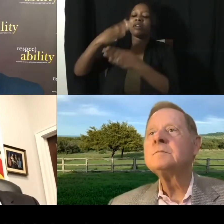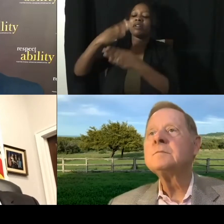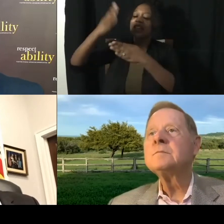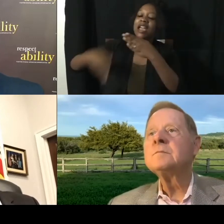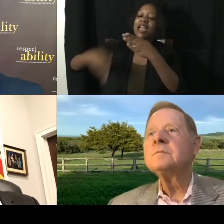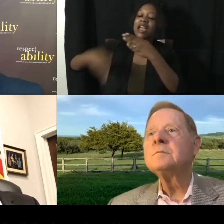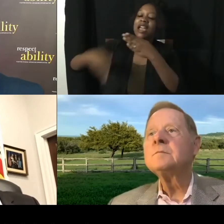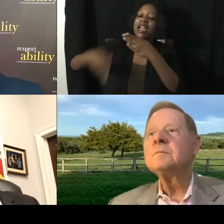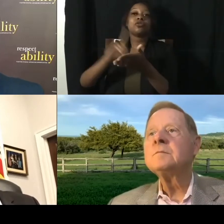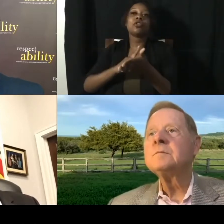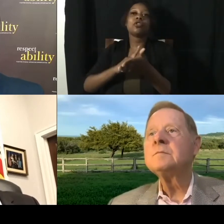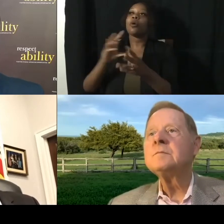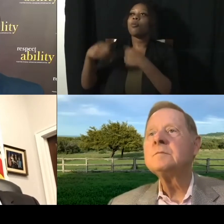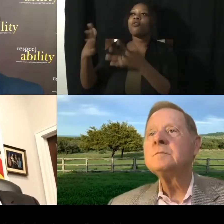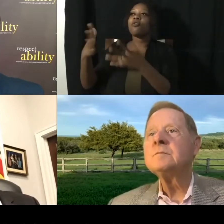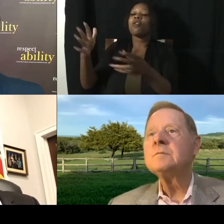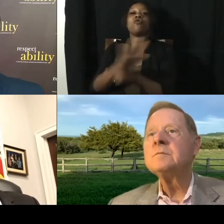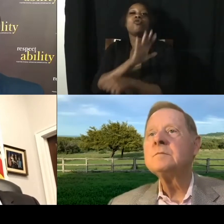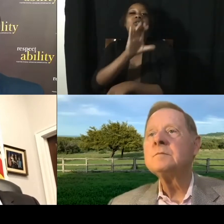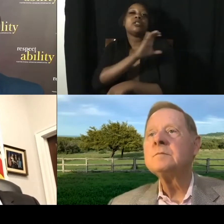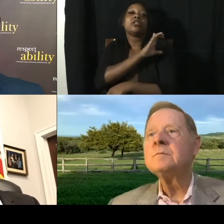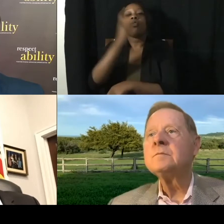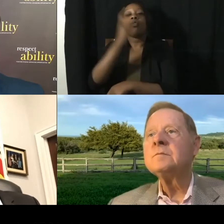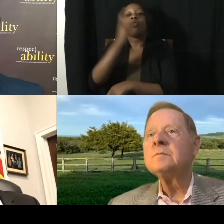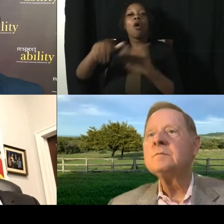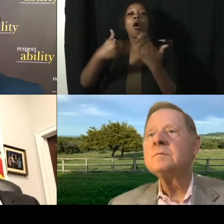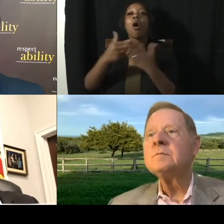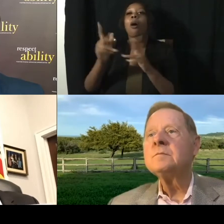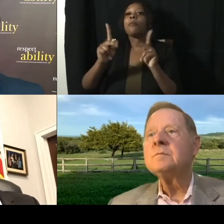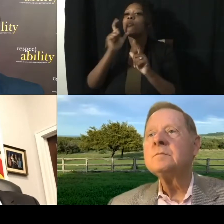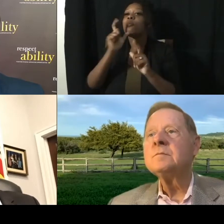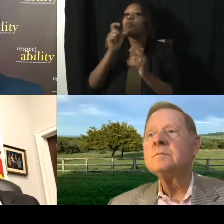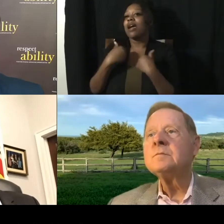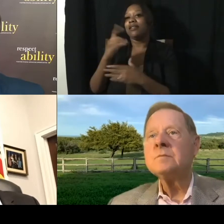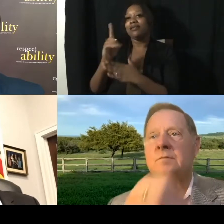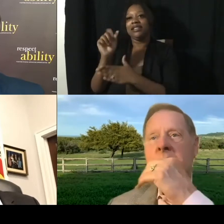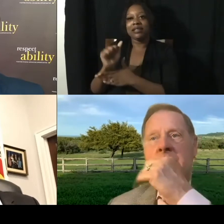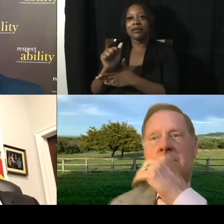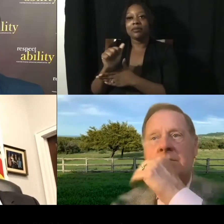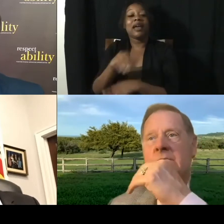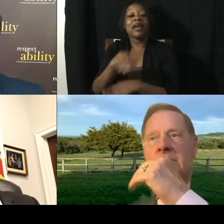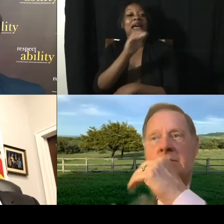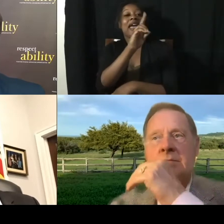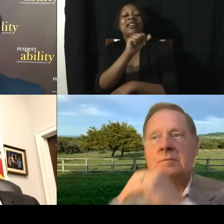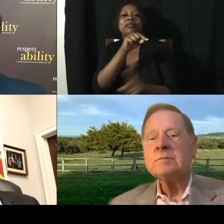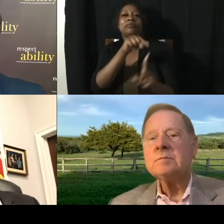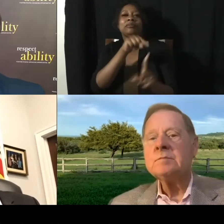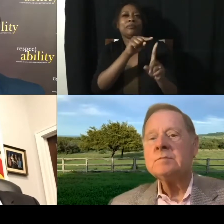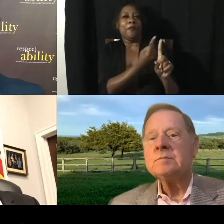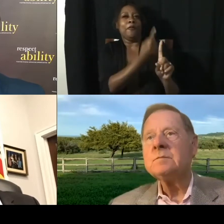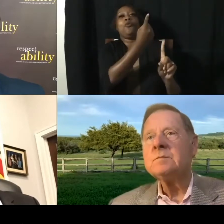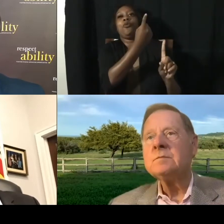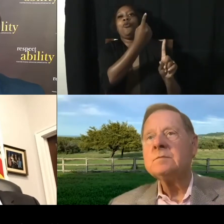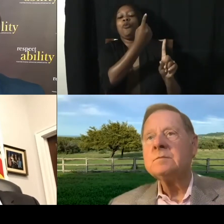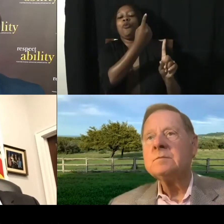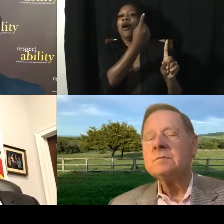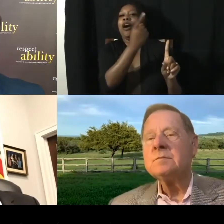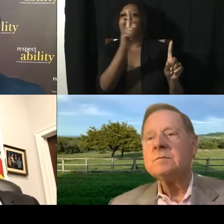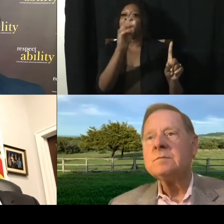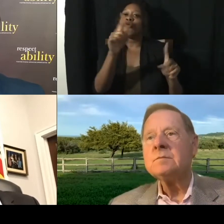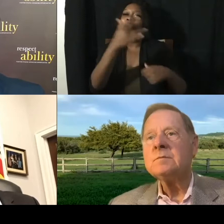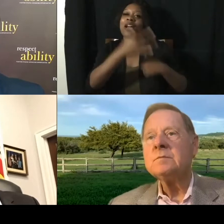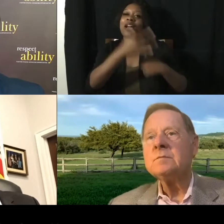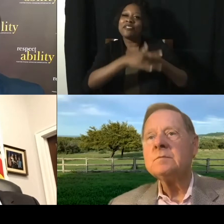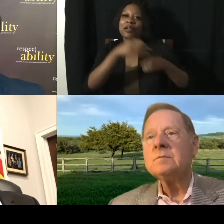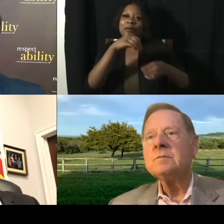citizenship for all people with disabilities. Yet the ADA is only one of the tools available in our toolbox for making our nation a